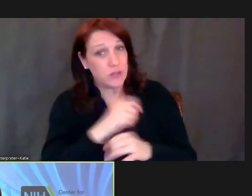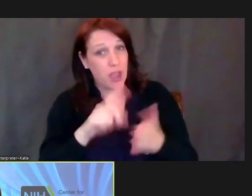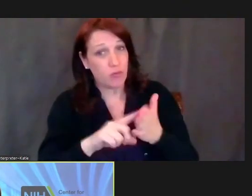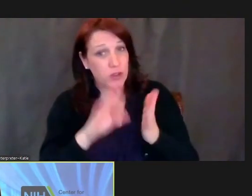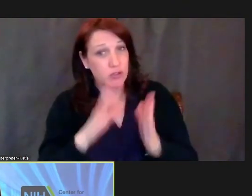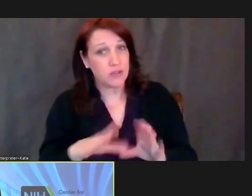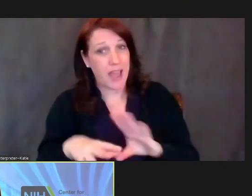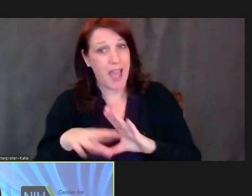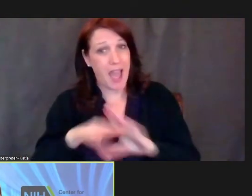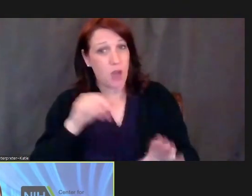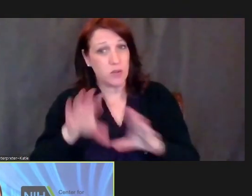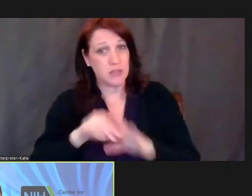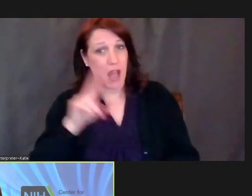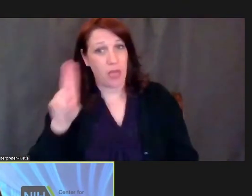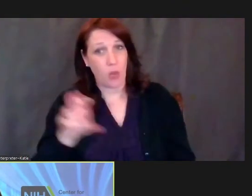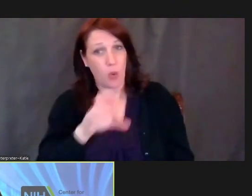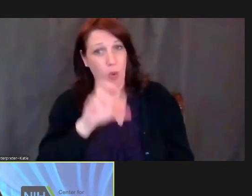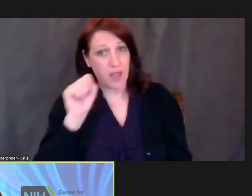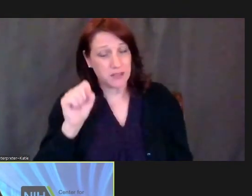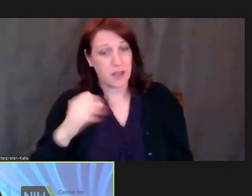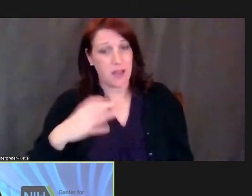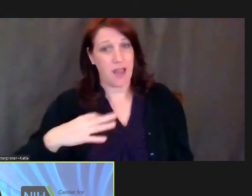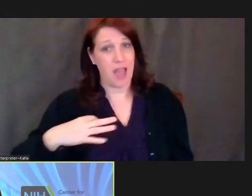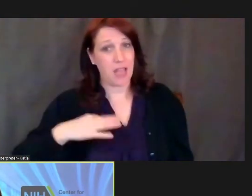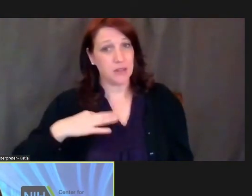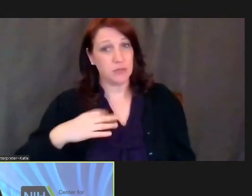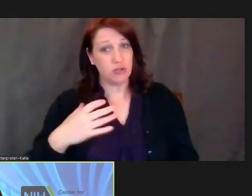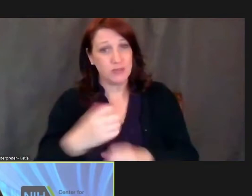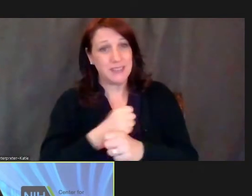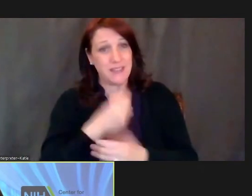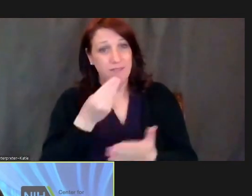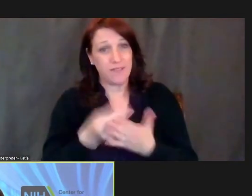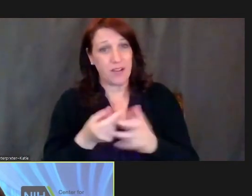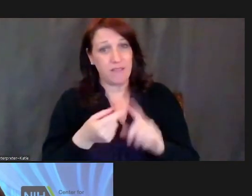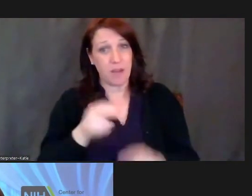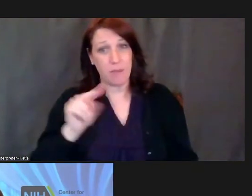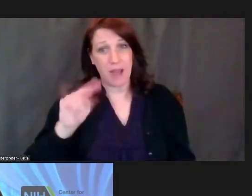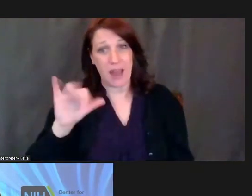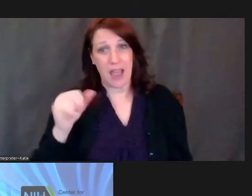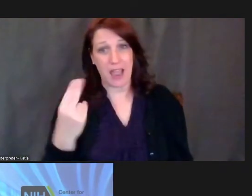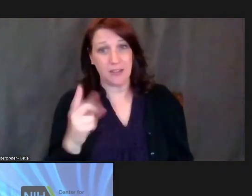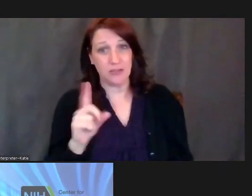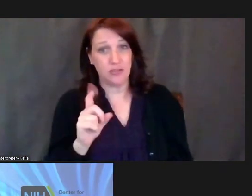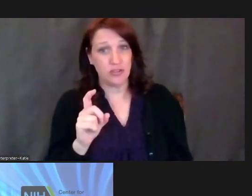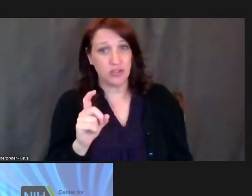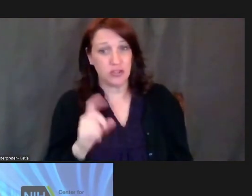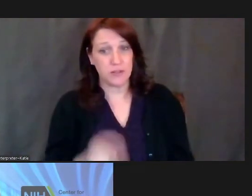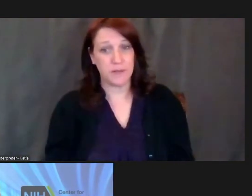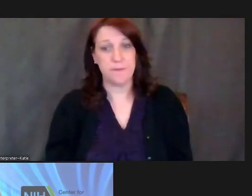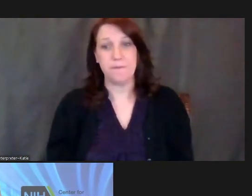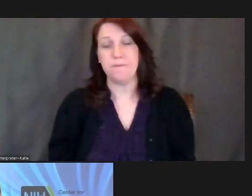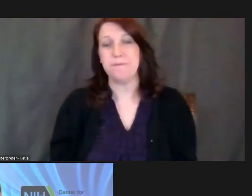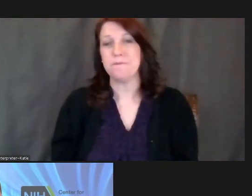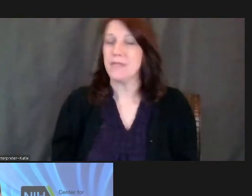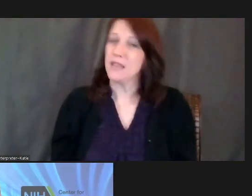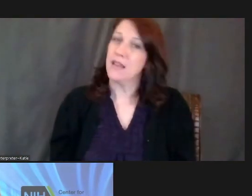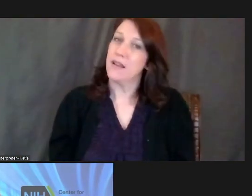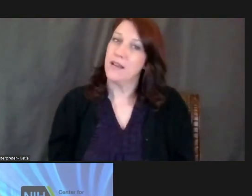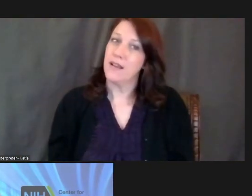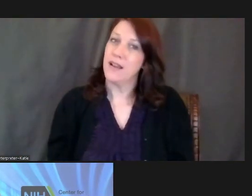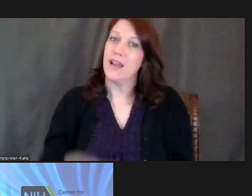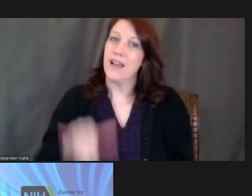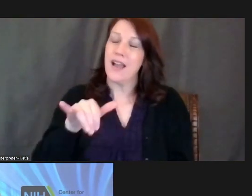the U.S. eligible to receive funding from the NIH? So there is where,